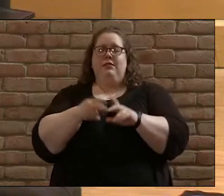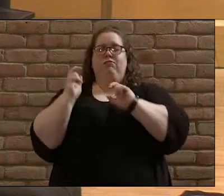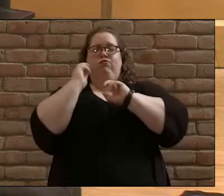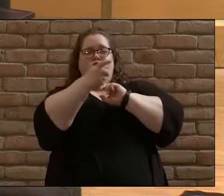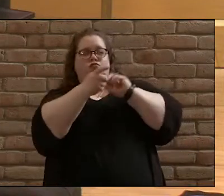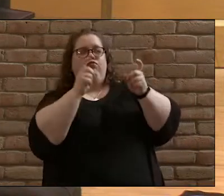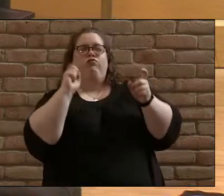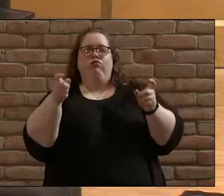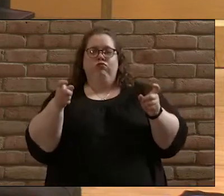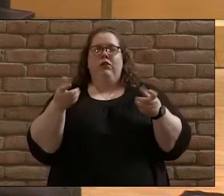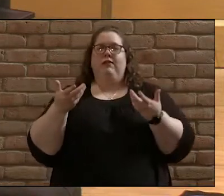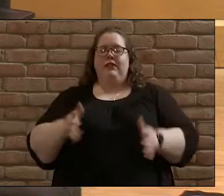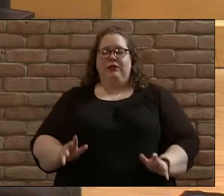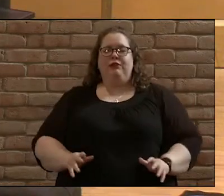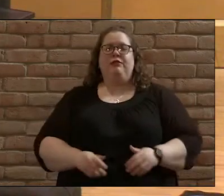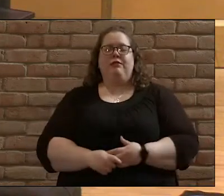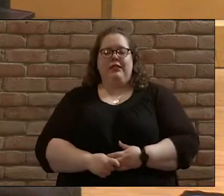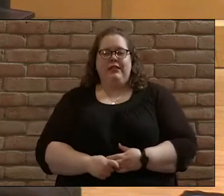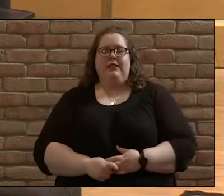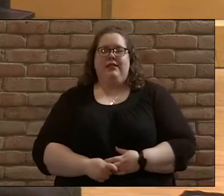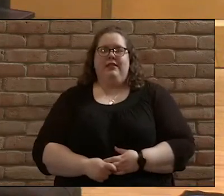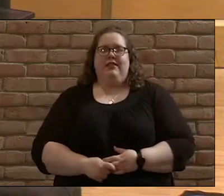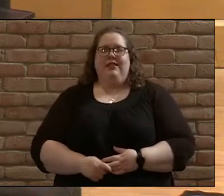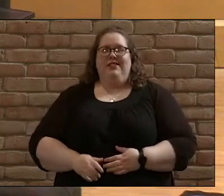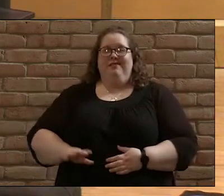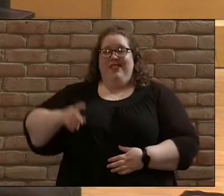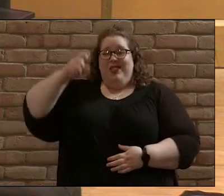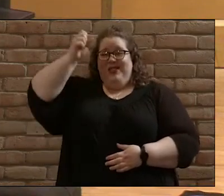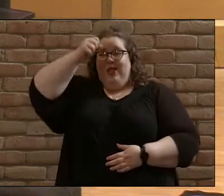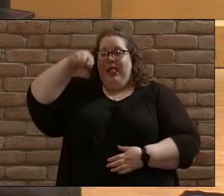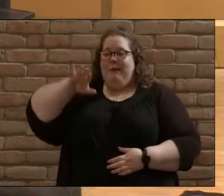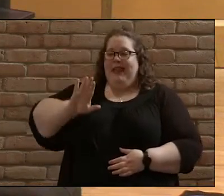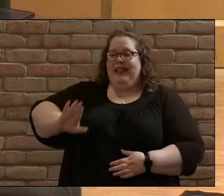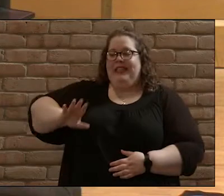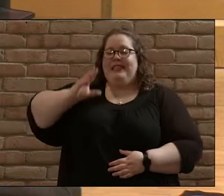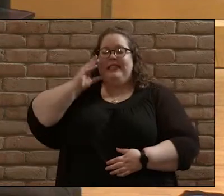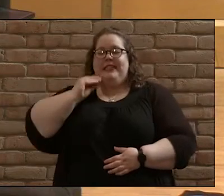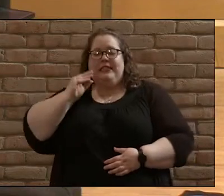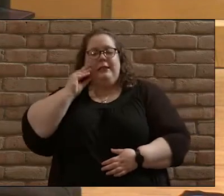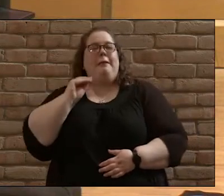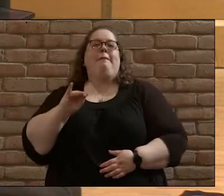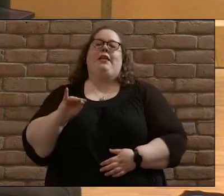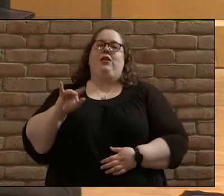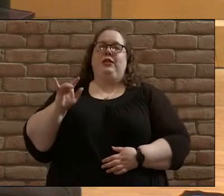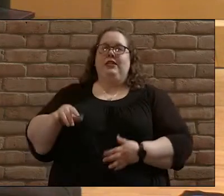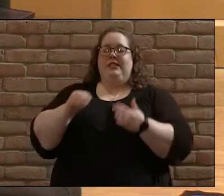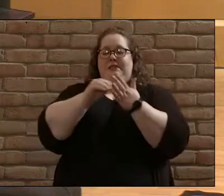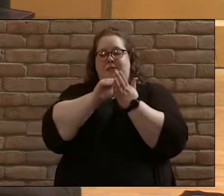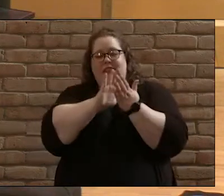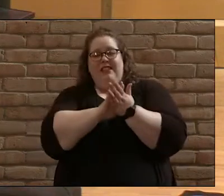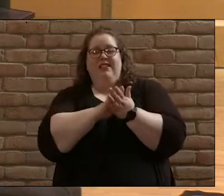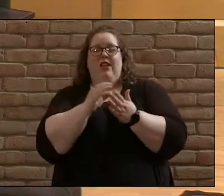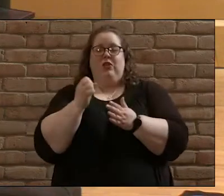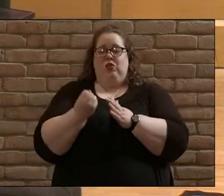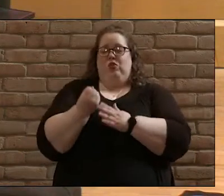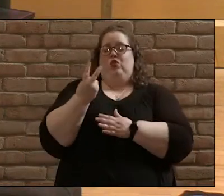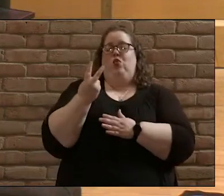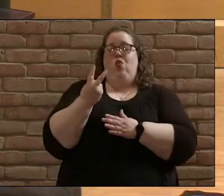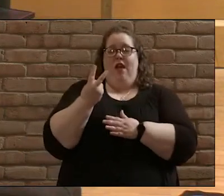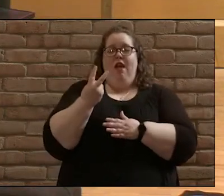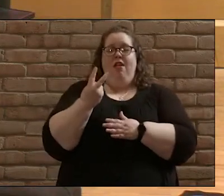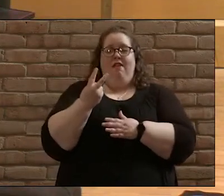see, it's this painful experience that Solomon goes through that he records in the first 12 and a half chapters